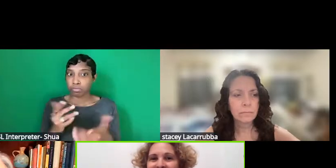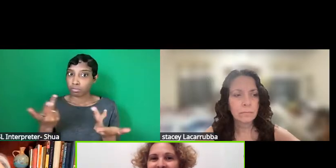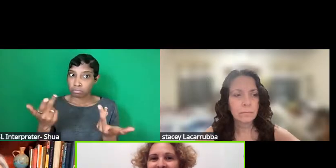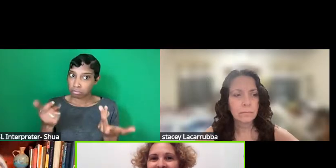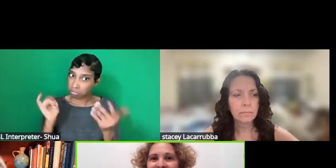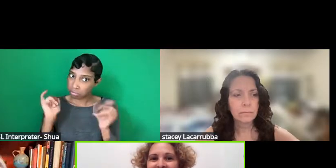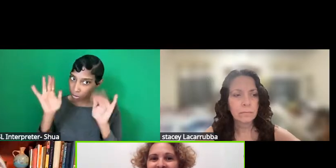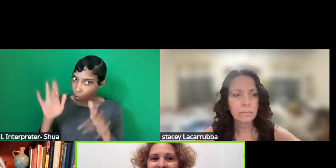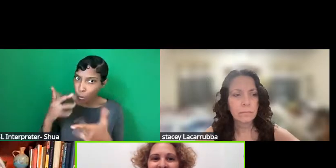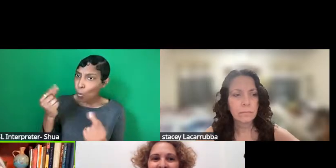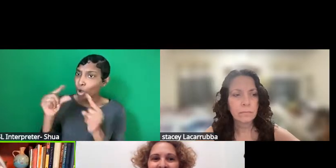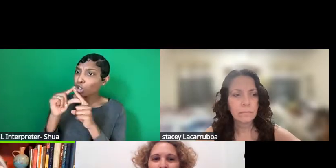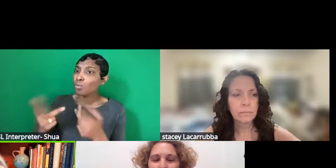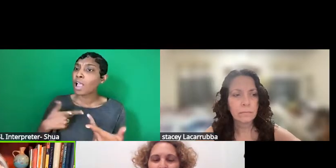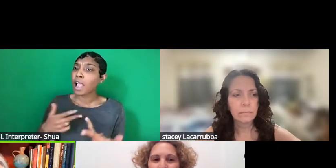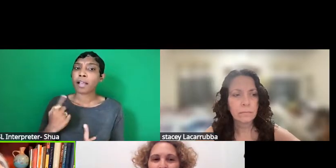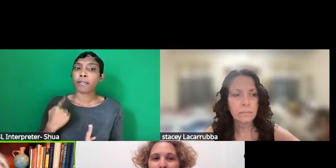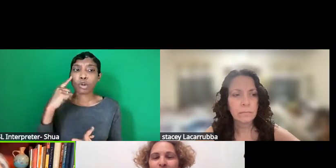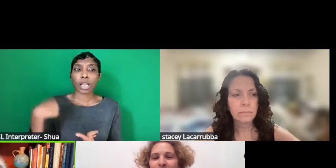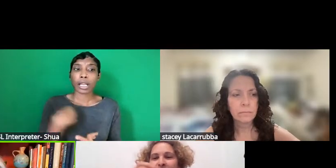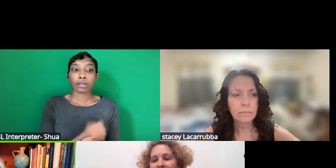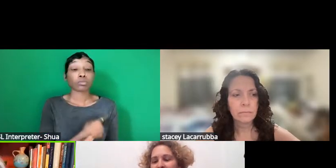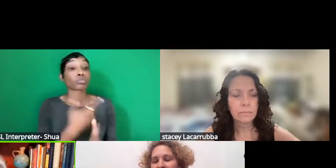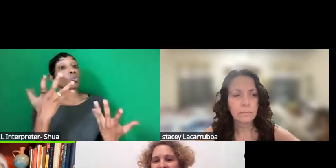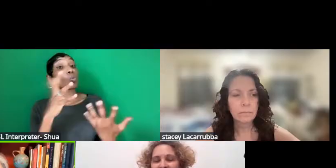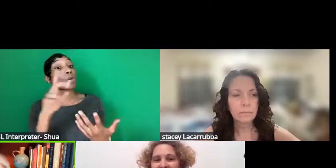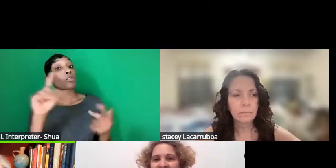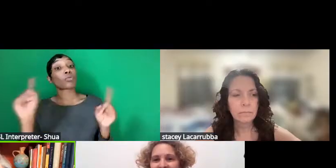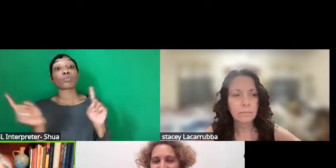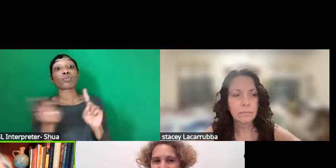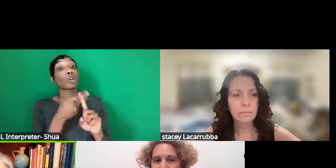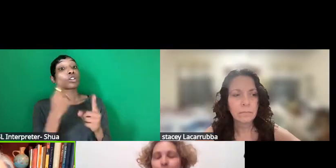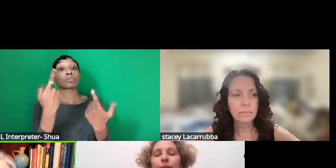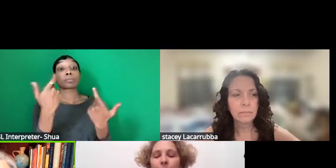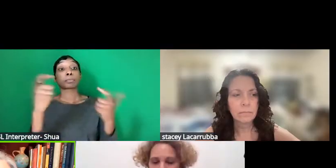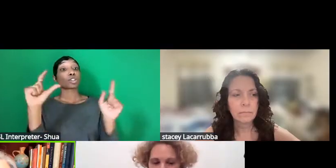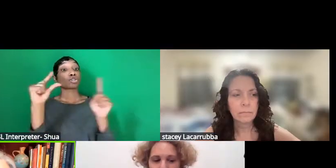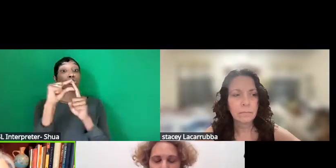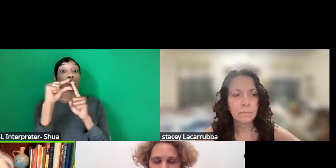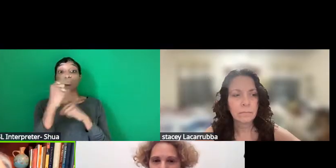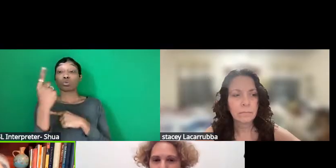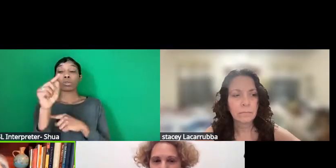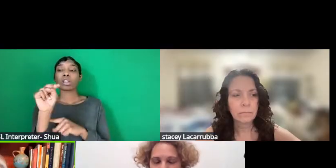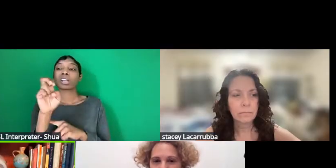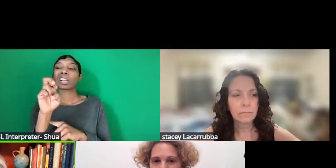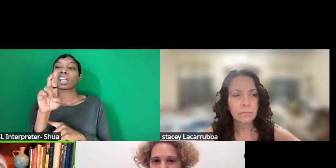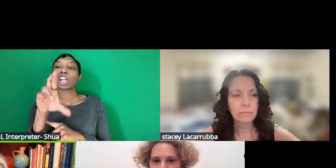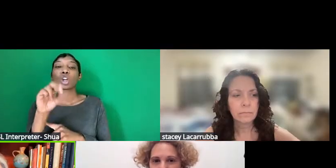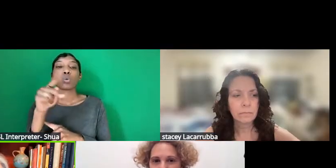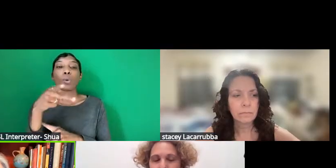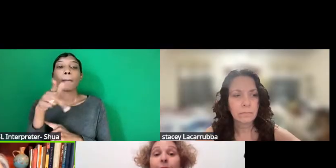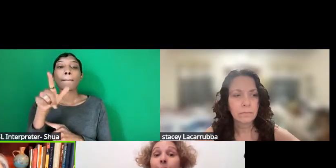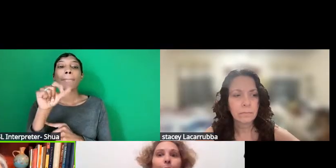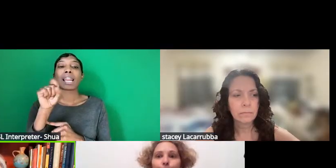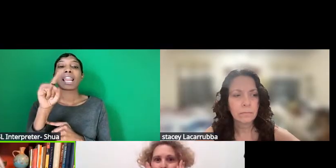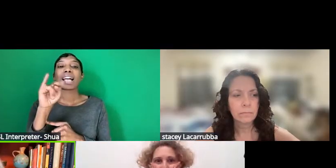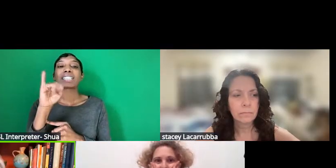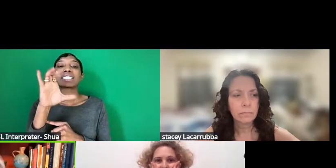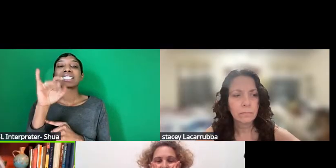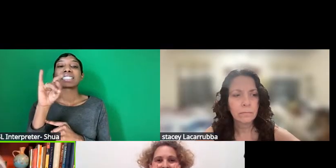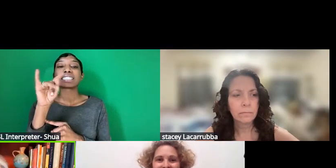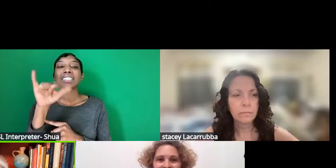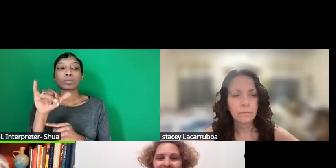us? Well, the first important big term is neuroplasticity, which means